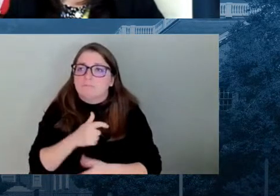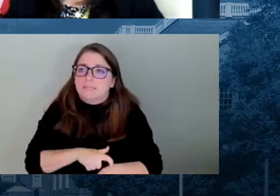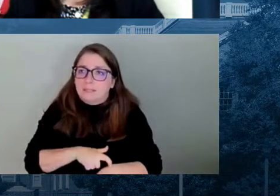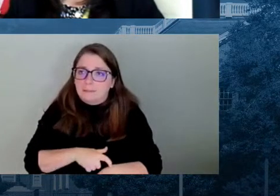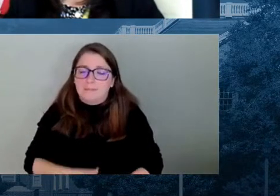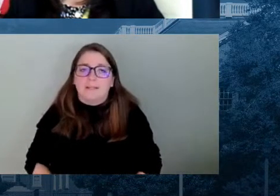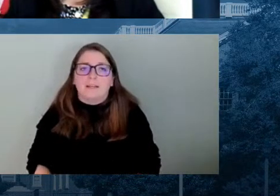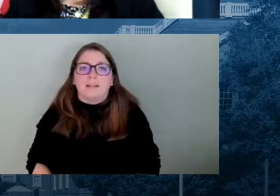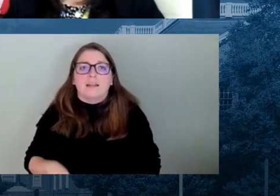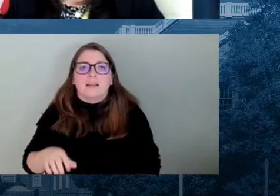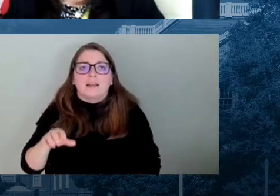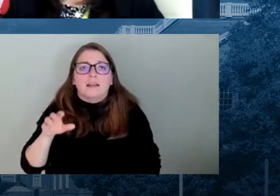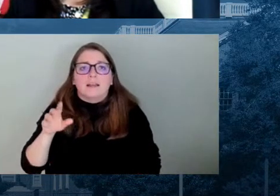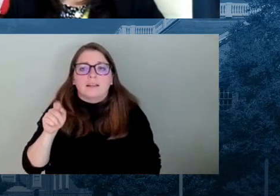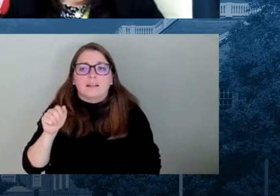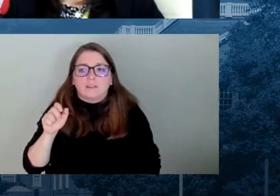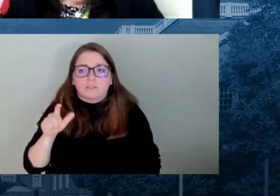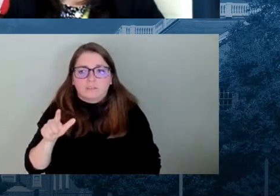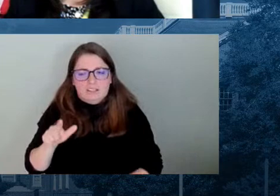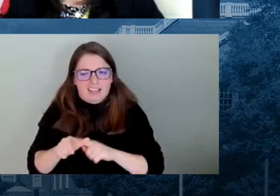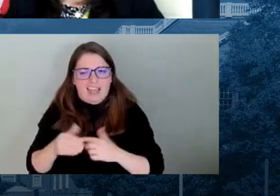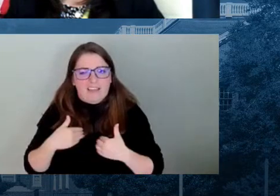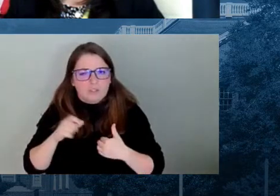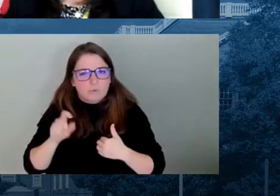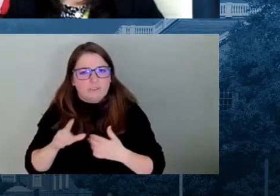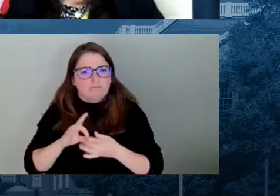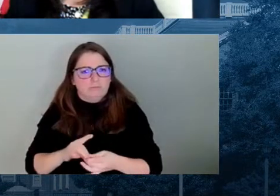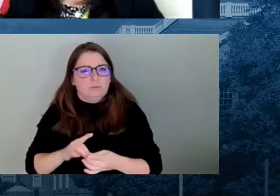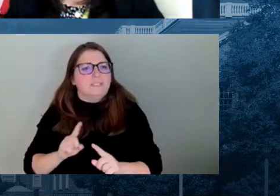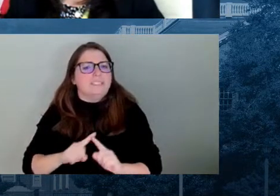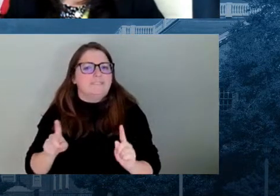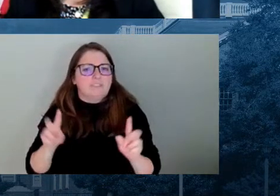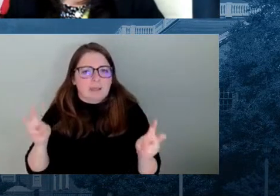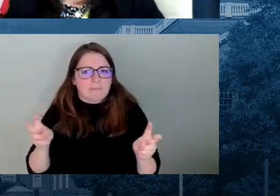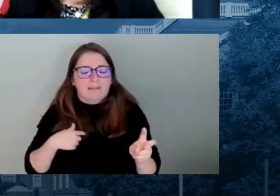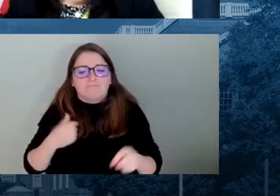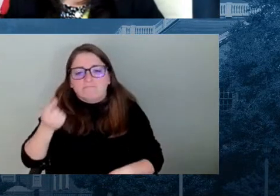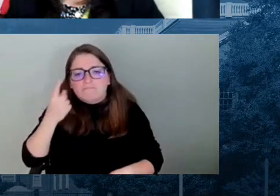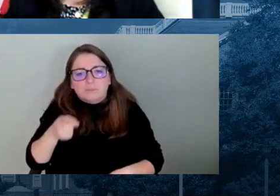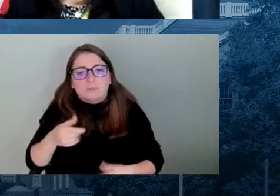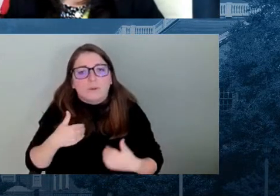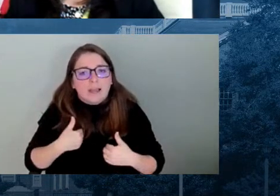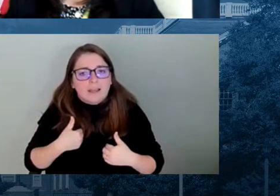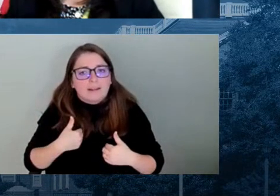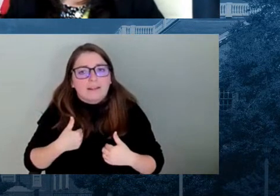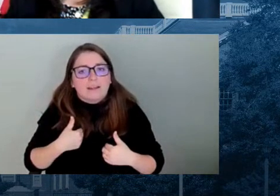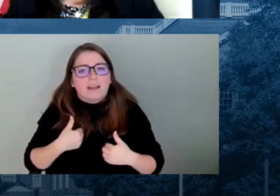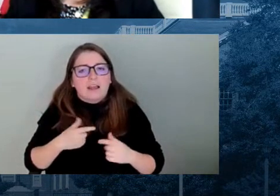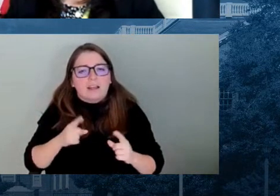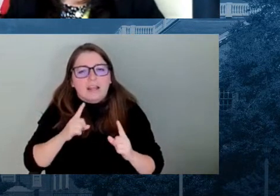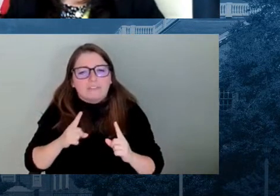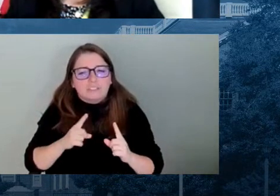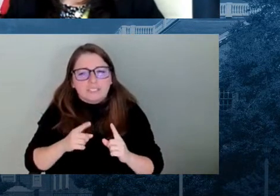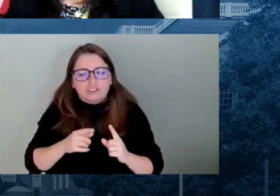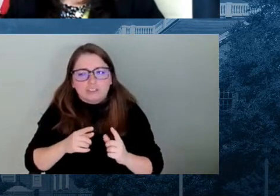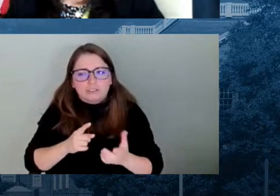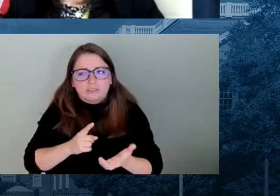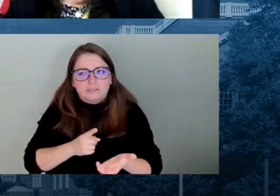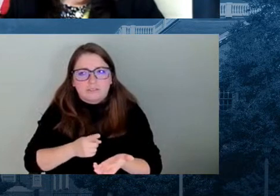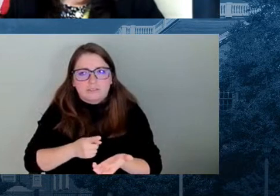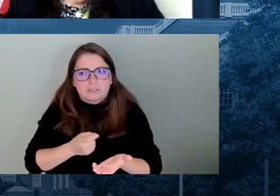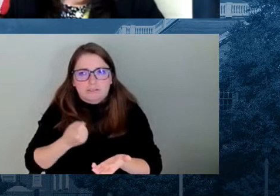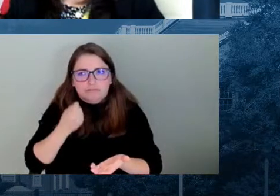have a question on a different topic. I understand you had a conversation in